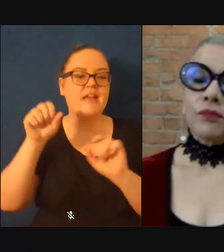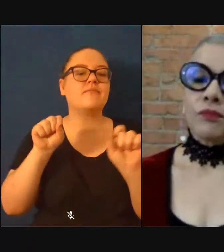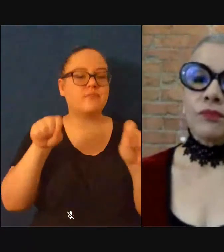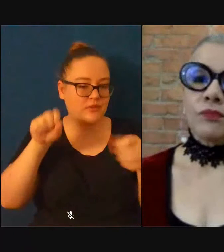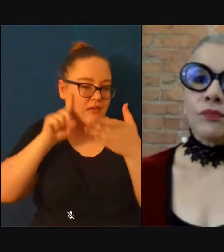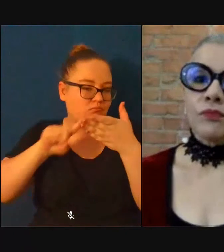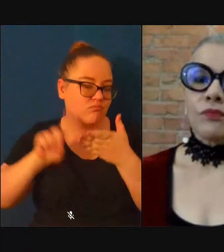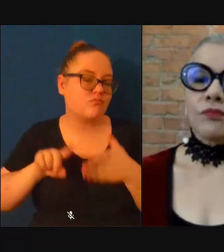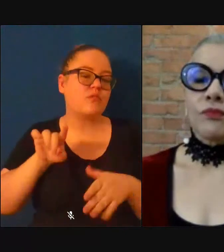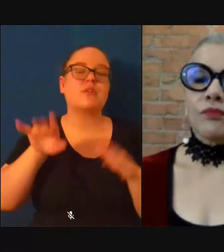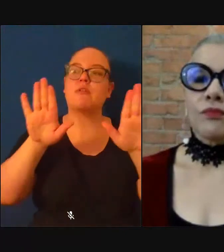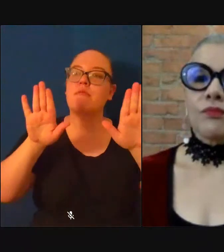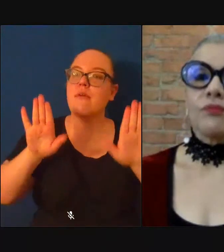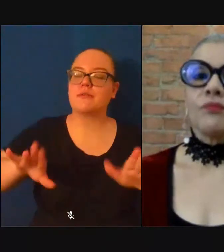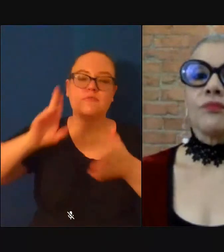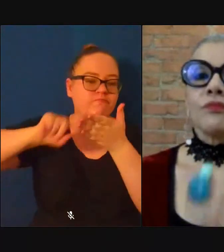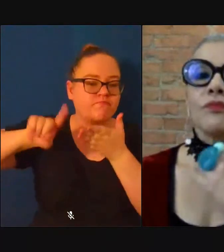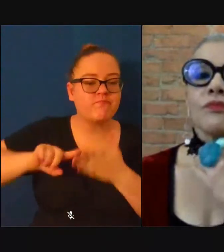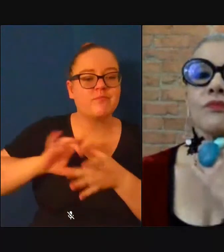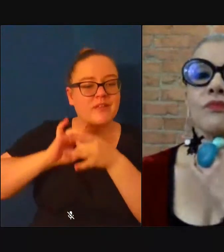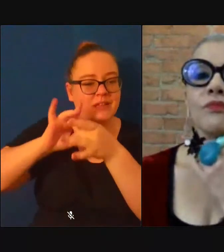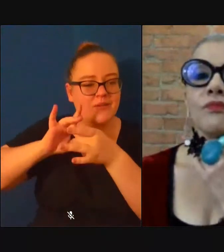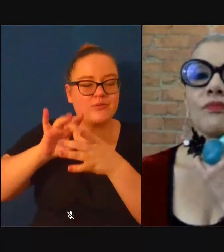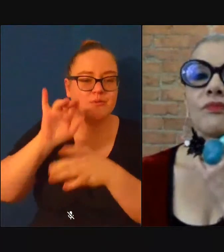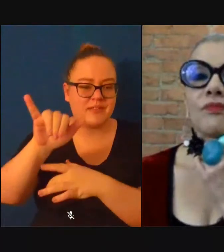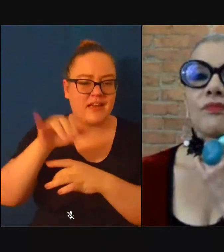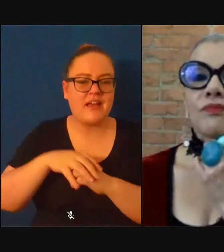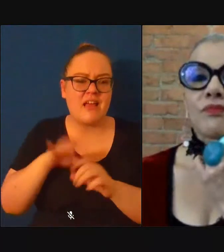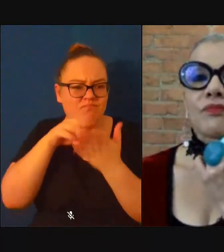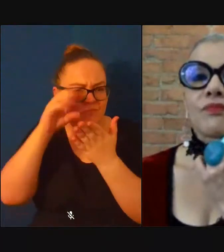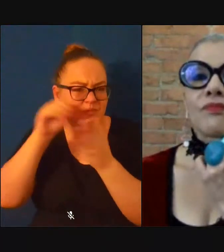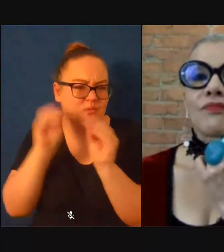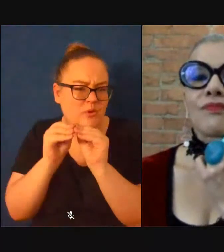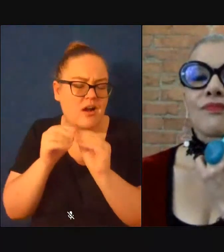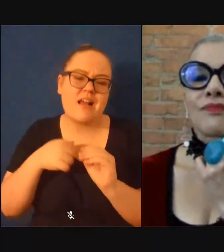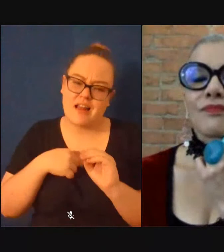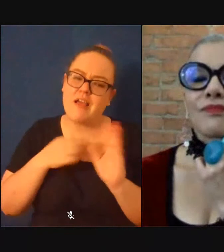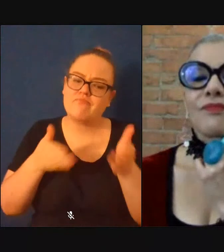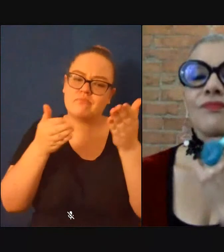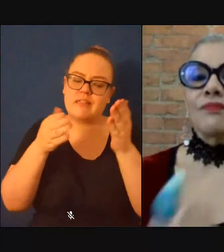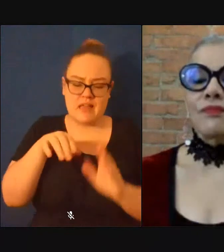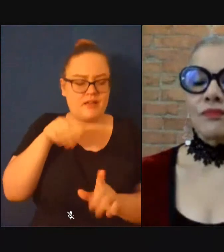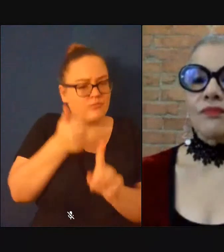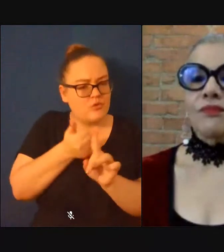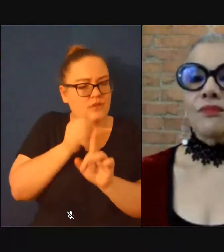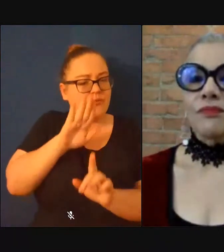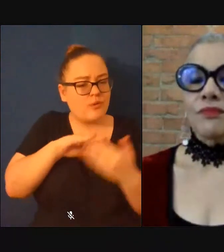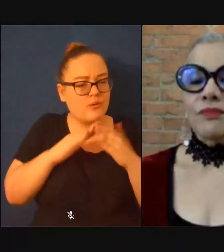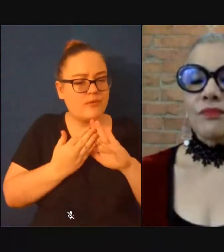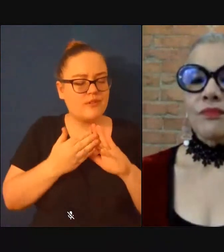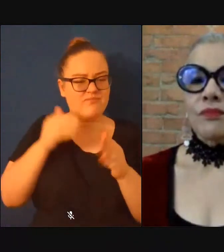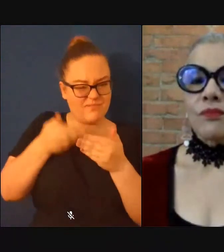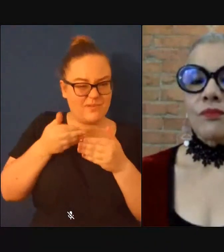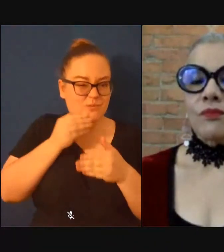And I encourage you to start imposing a social cost on bigotry where you live. It's time, and